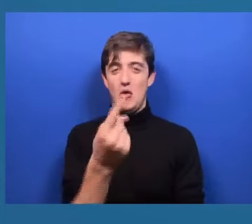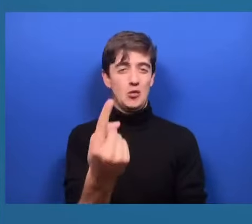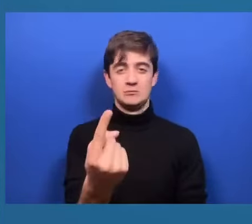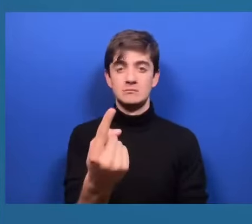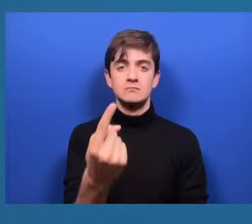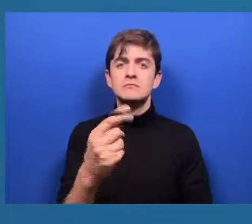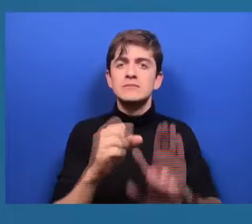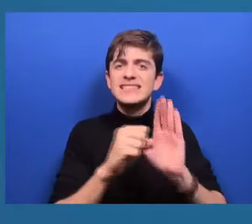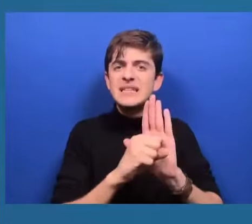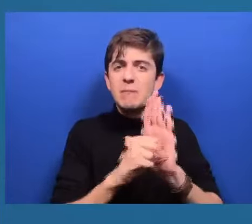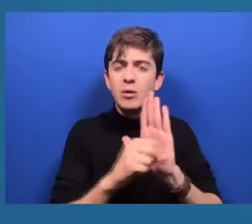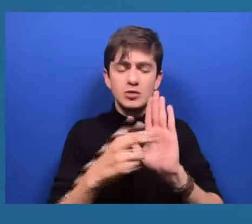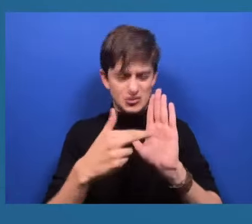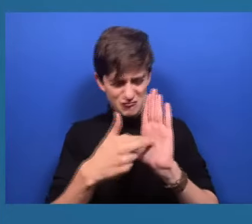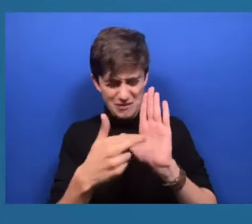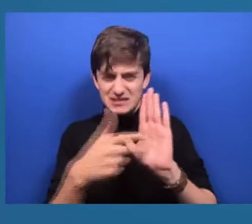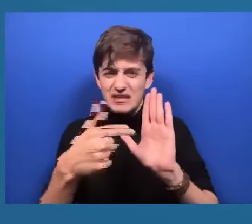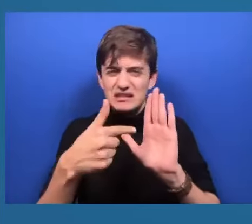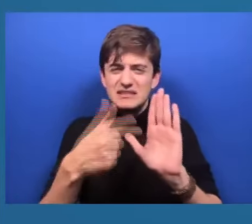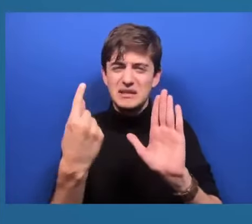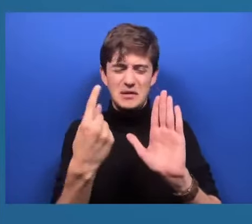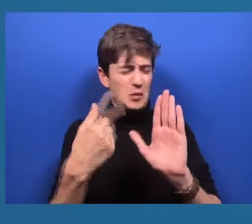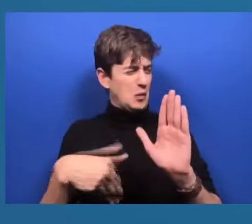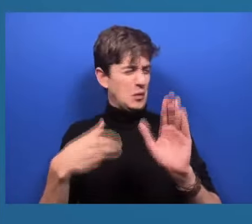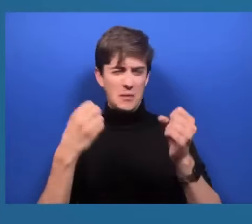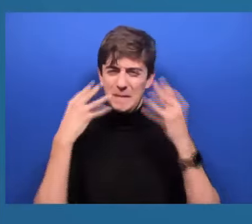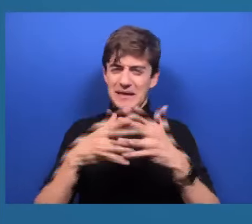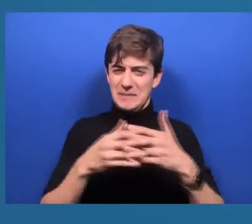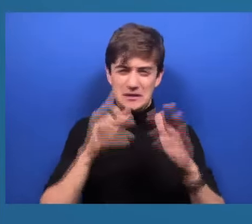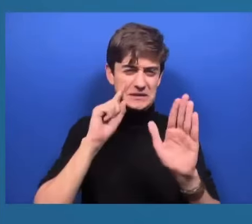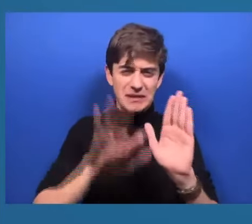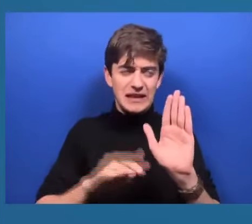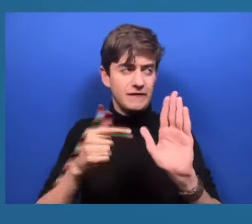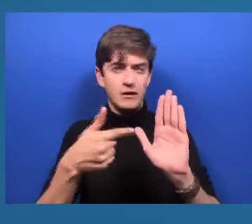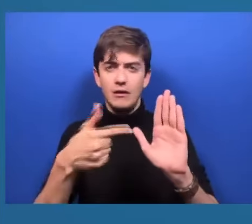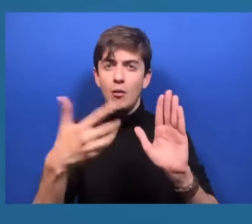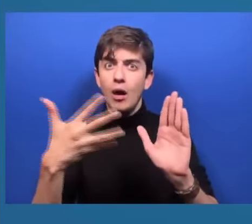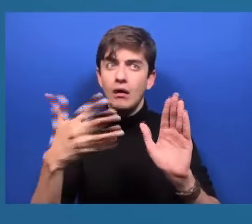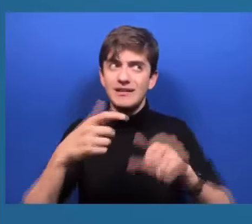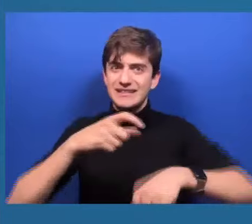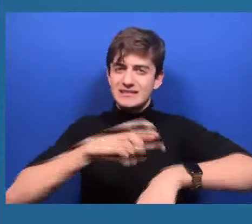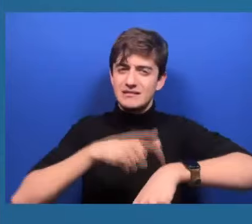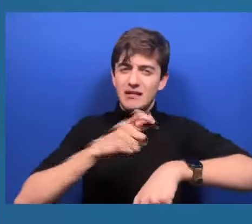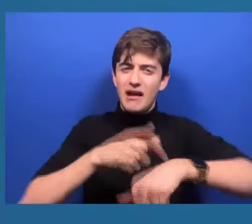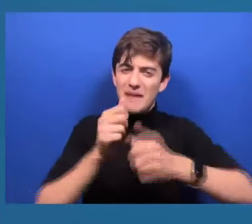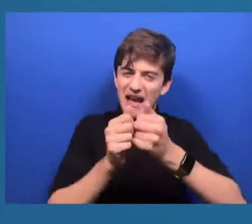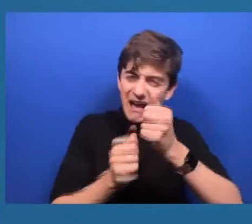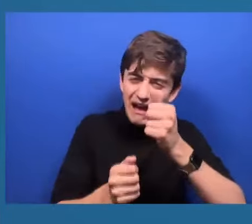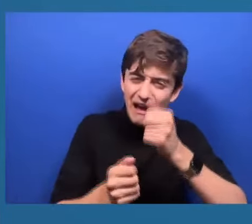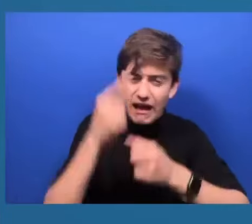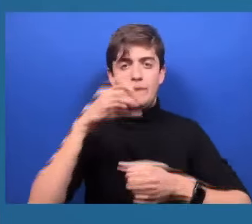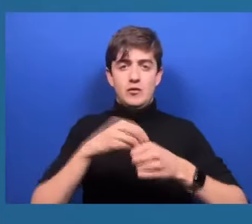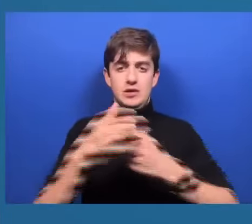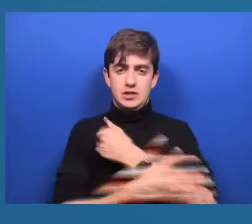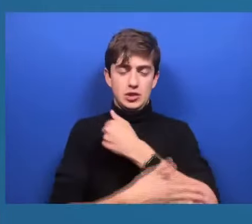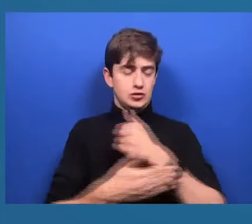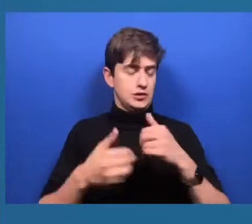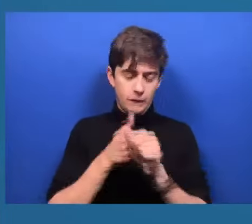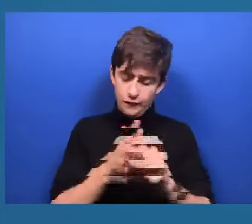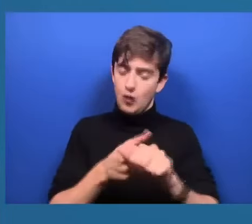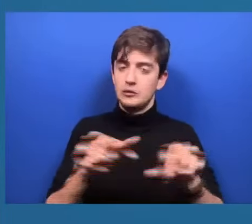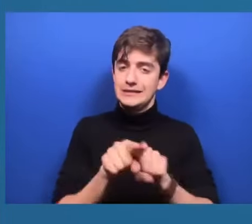many Americans believe in this country, which is that it is time to hold every person in this country to account to the same laws. It